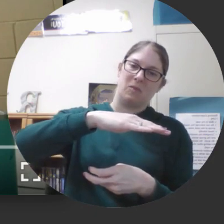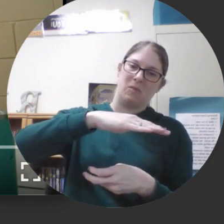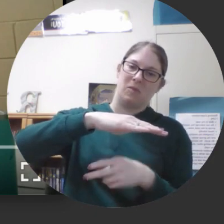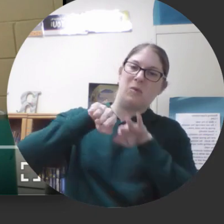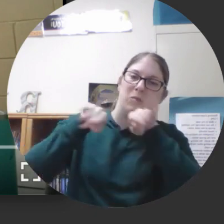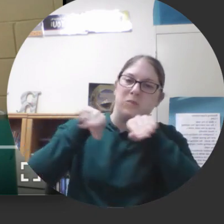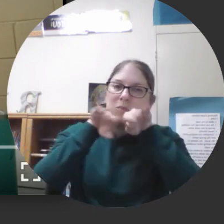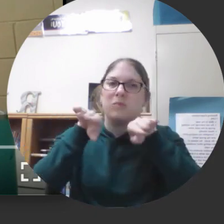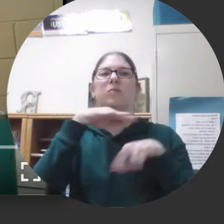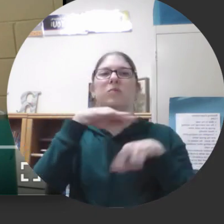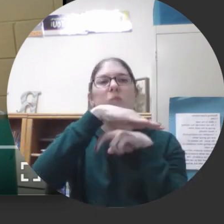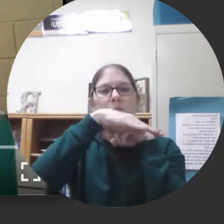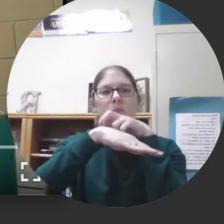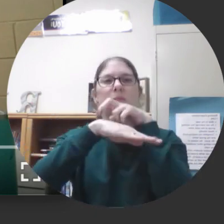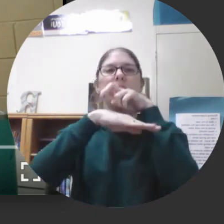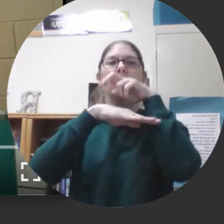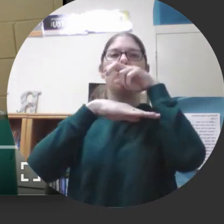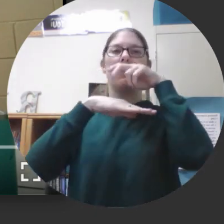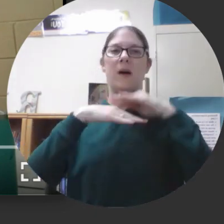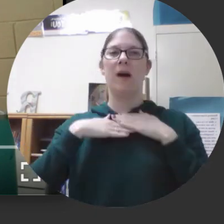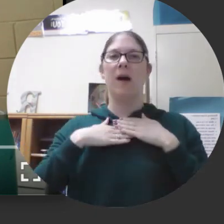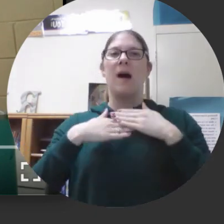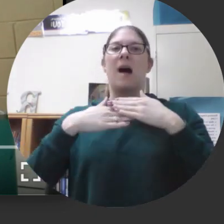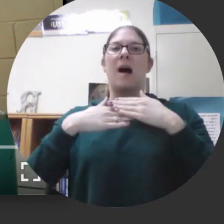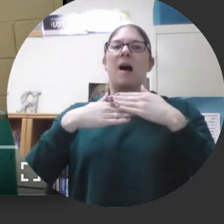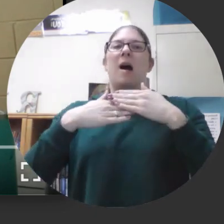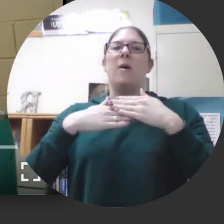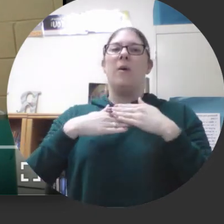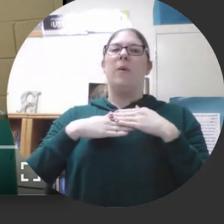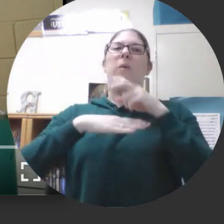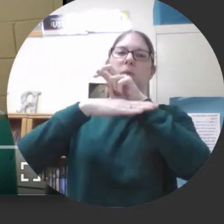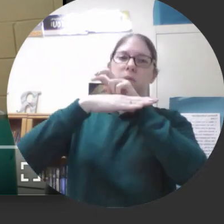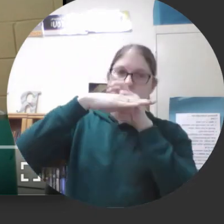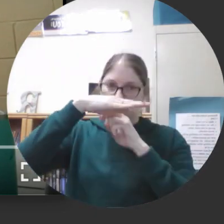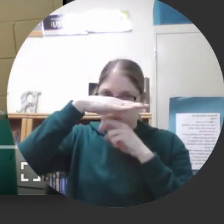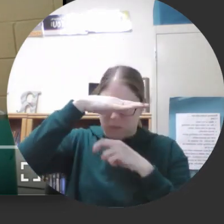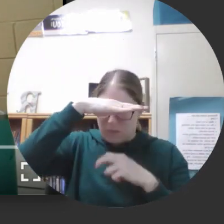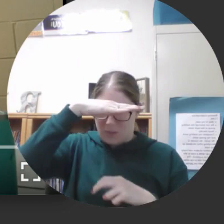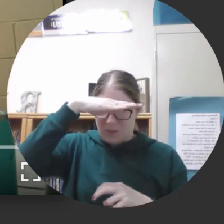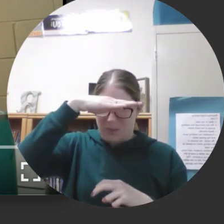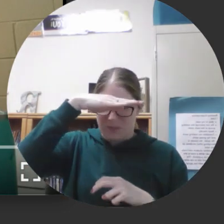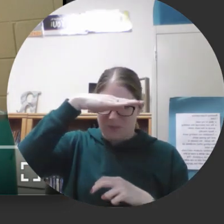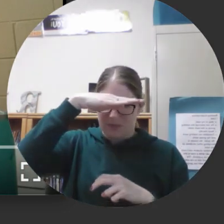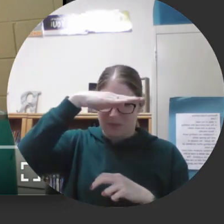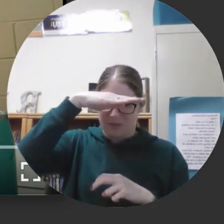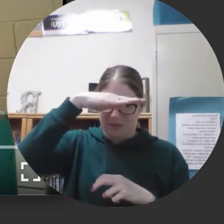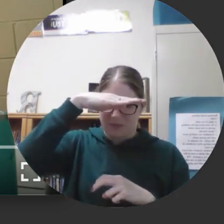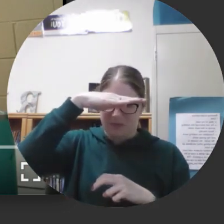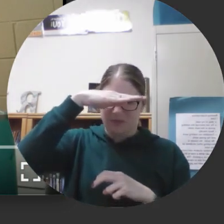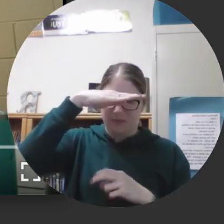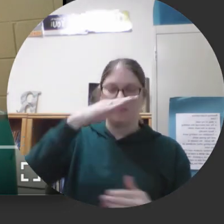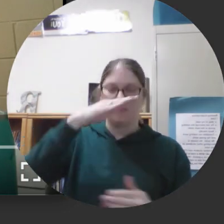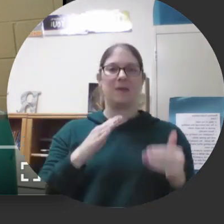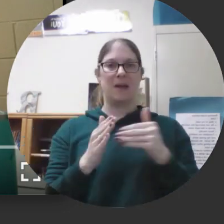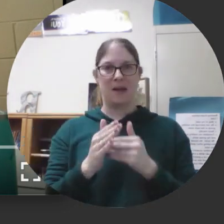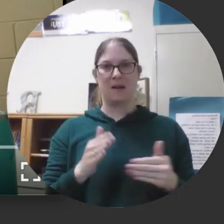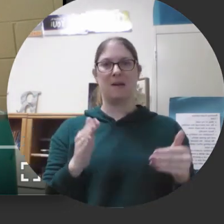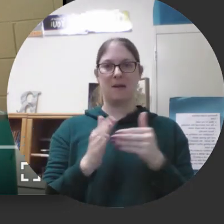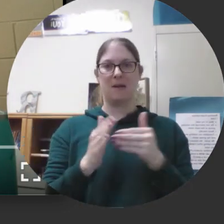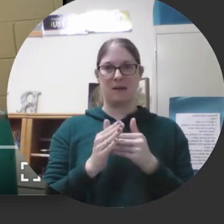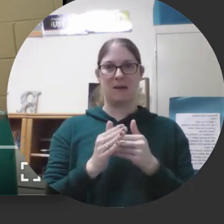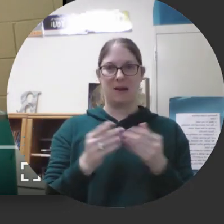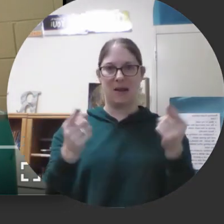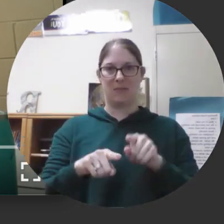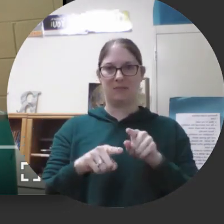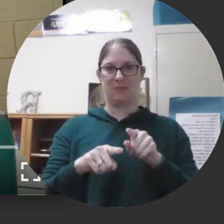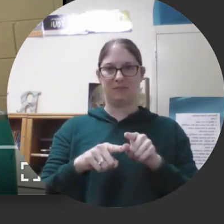out, drew a breath of air, and sank again. He continued to do this, and Kirsty timed him with her watch. She found he was able to